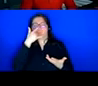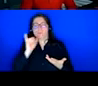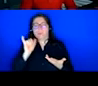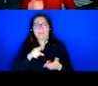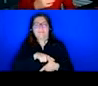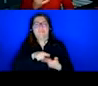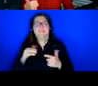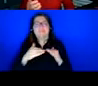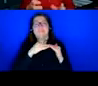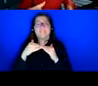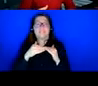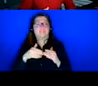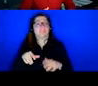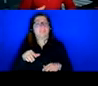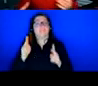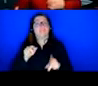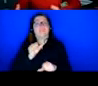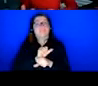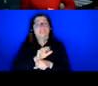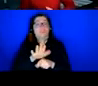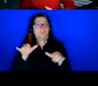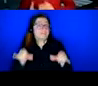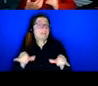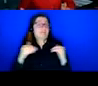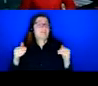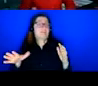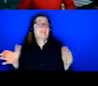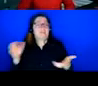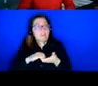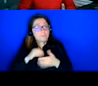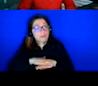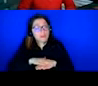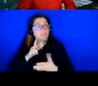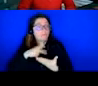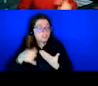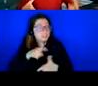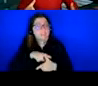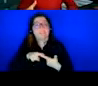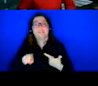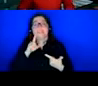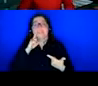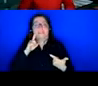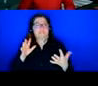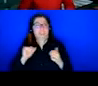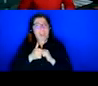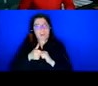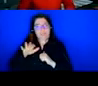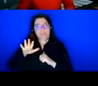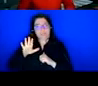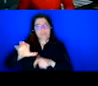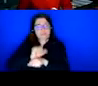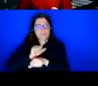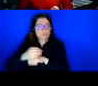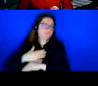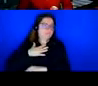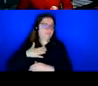working with you around at the same level, collaborating on projects? How do they affect your career situation?